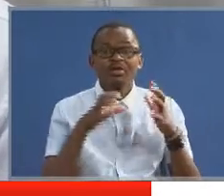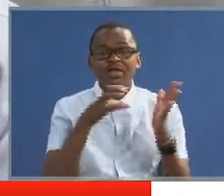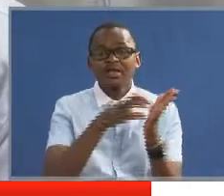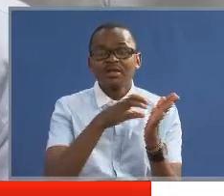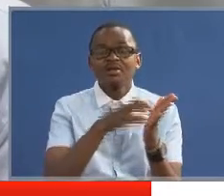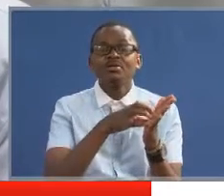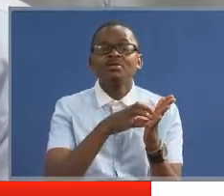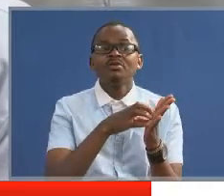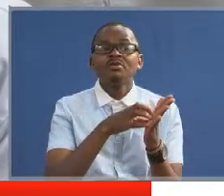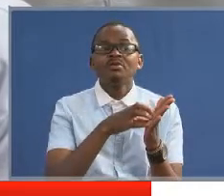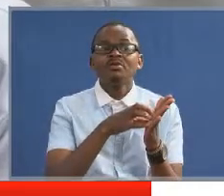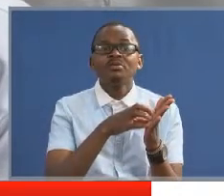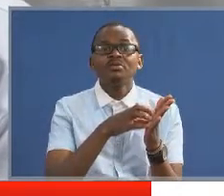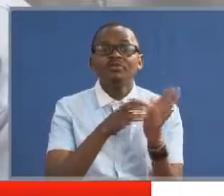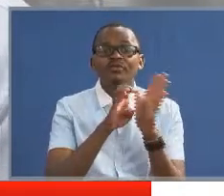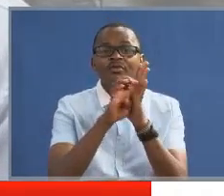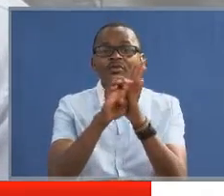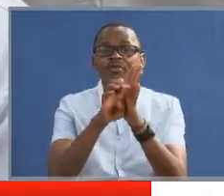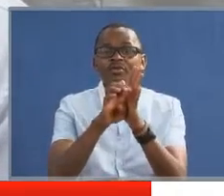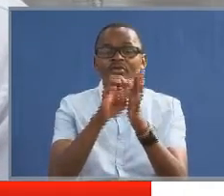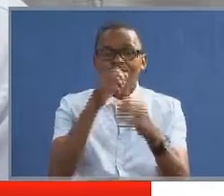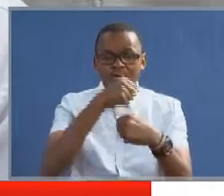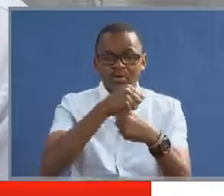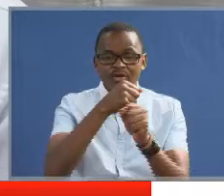cases. For example,